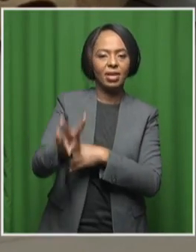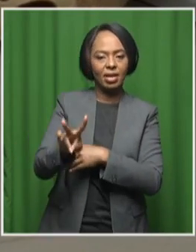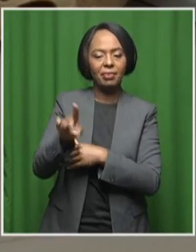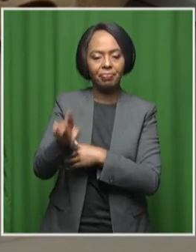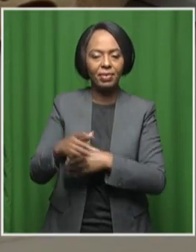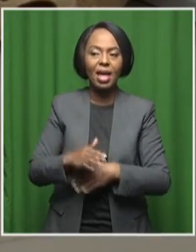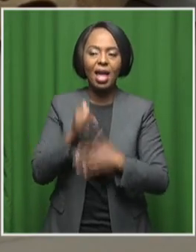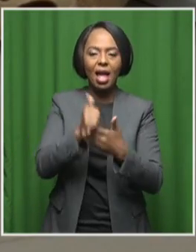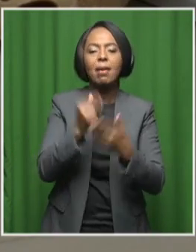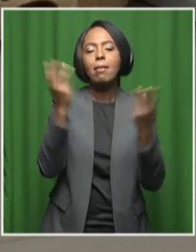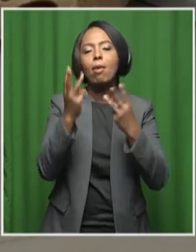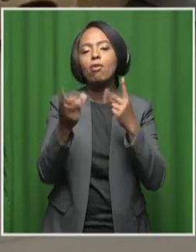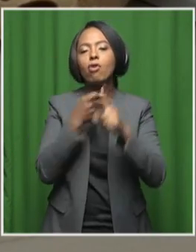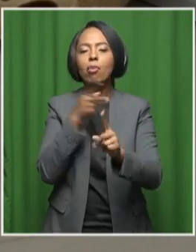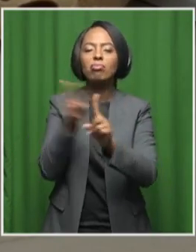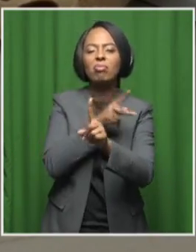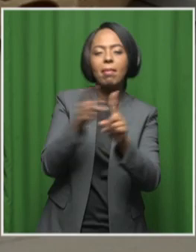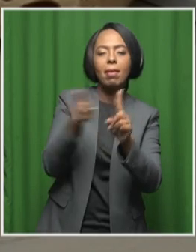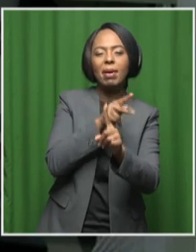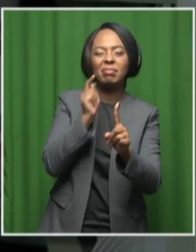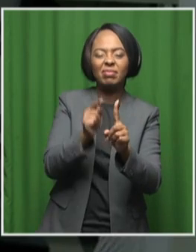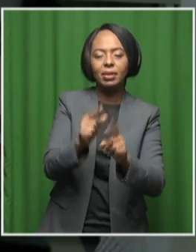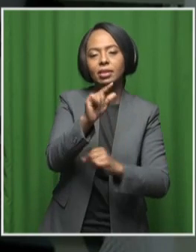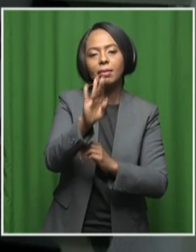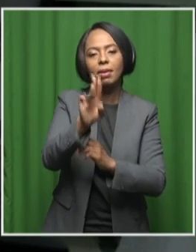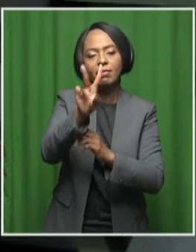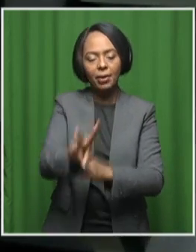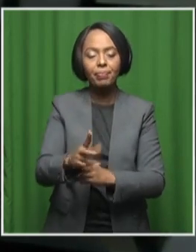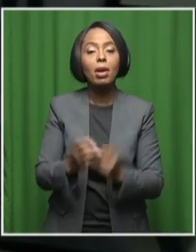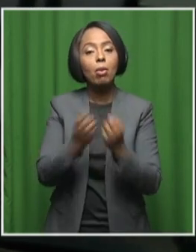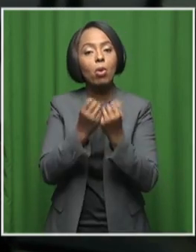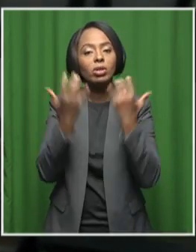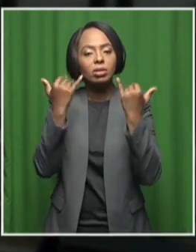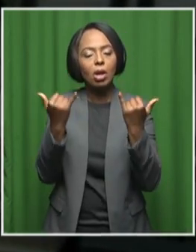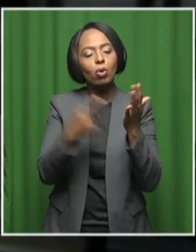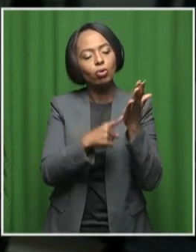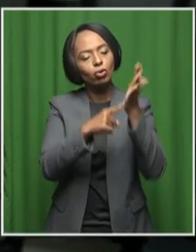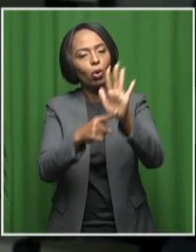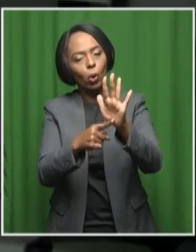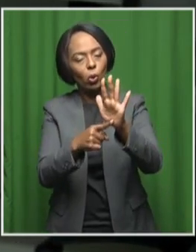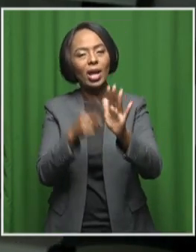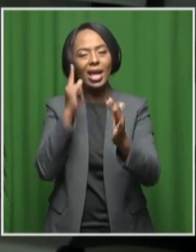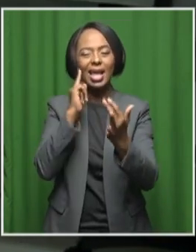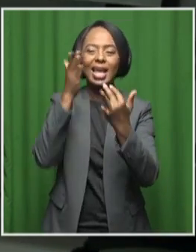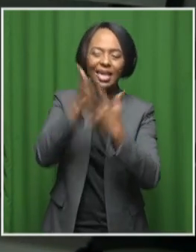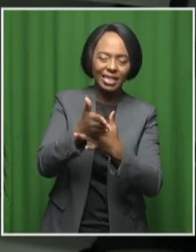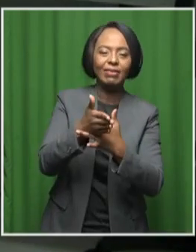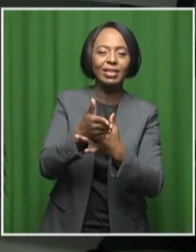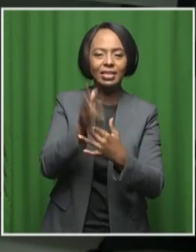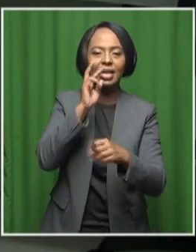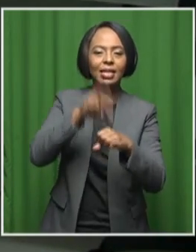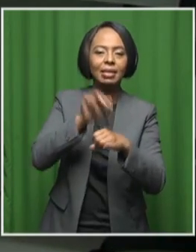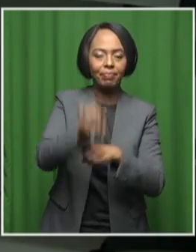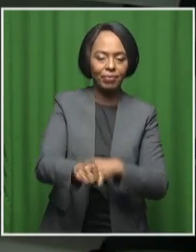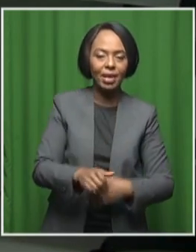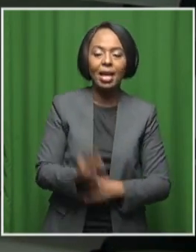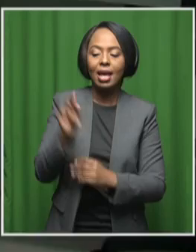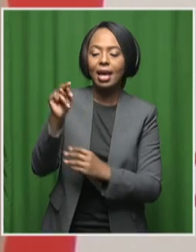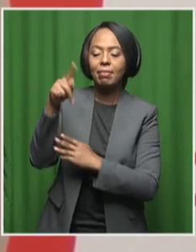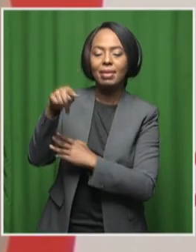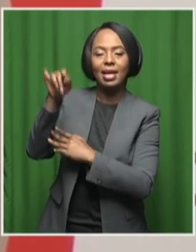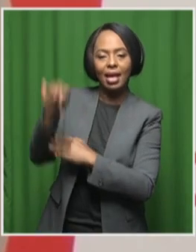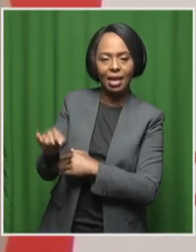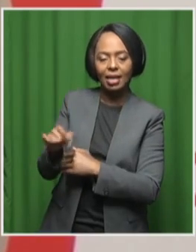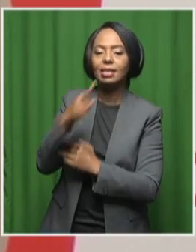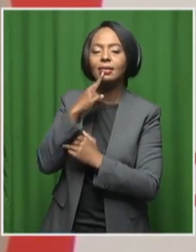The facilities are built in areas where statistical evidence shows the need for intervention. The NPA says close